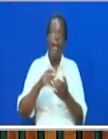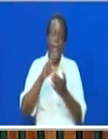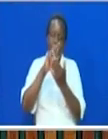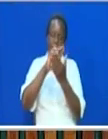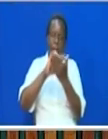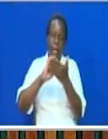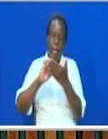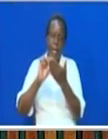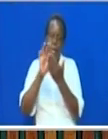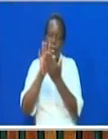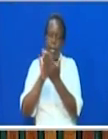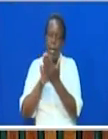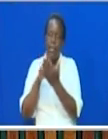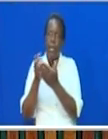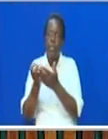instructions carefully.